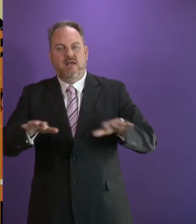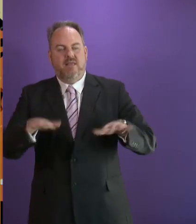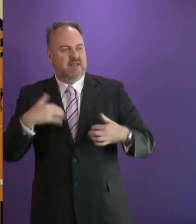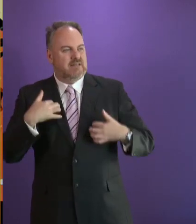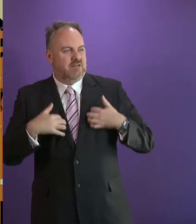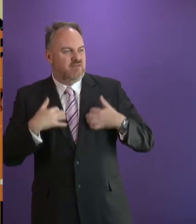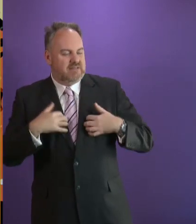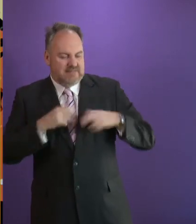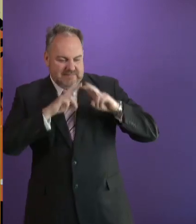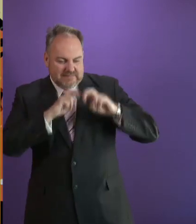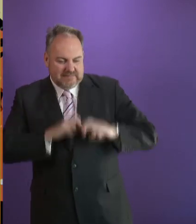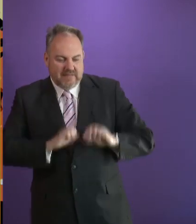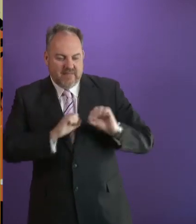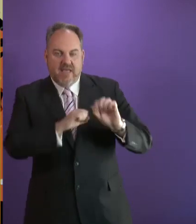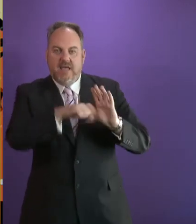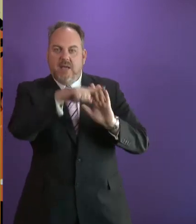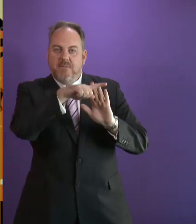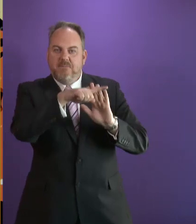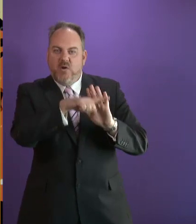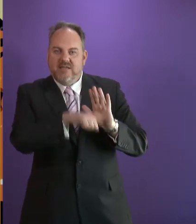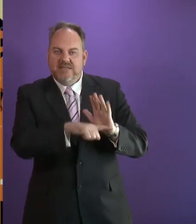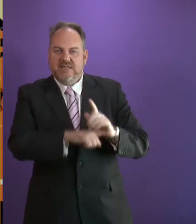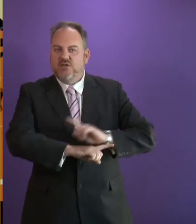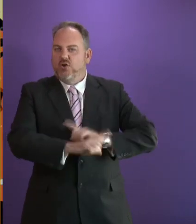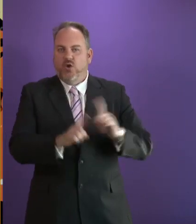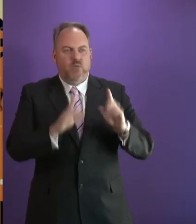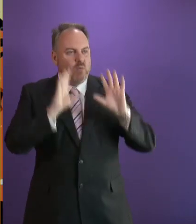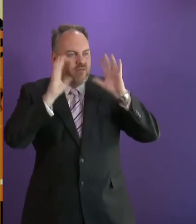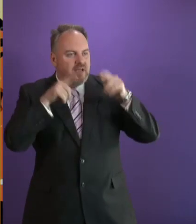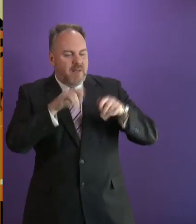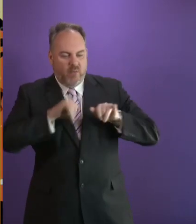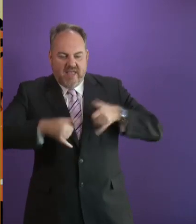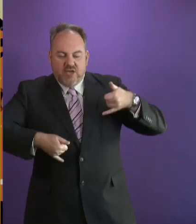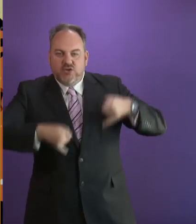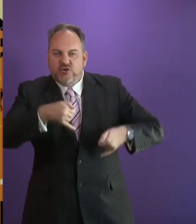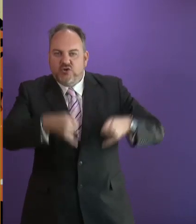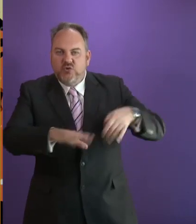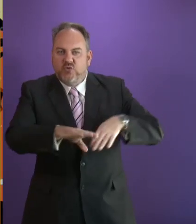in scrutinising the policies and positions of women, not their shoes or their bodies.